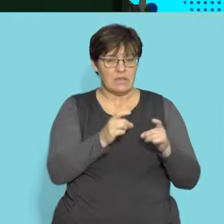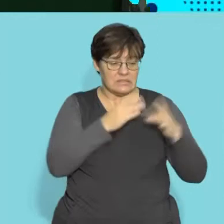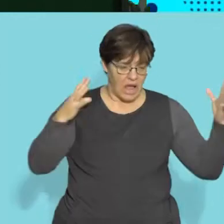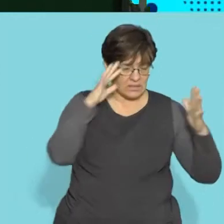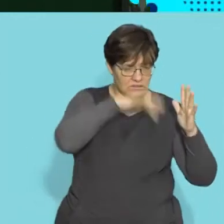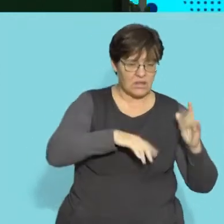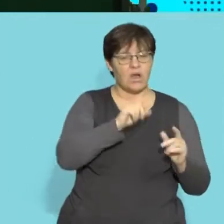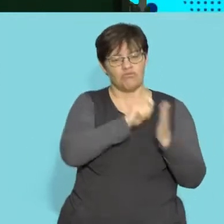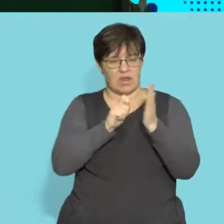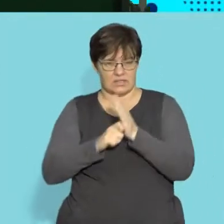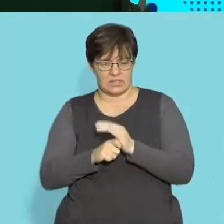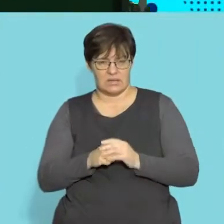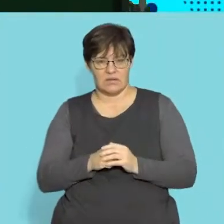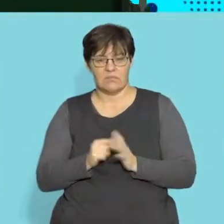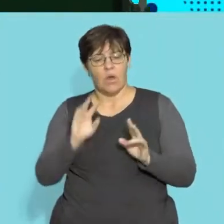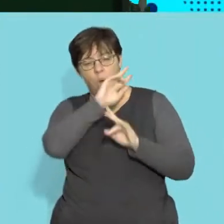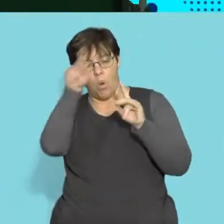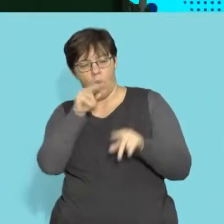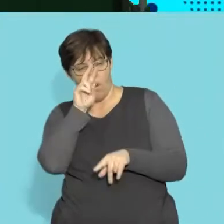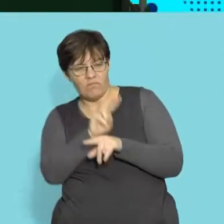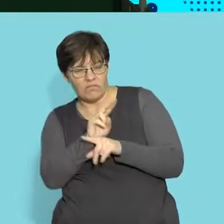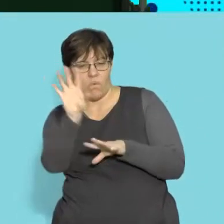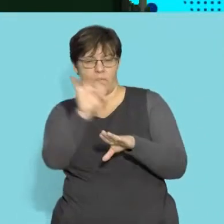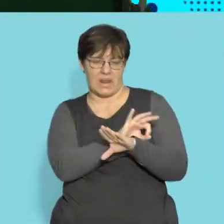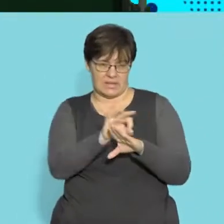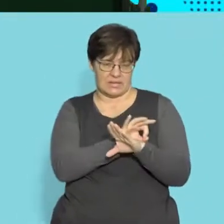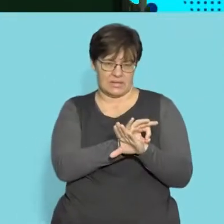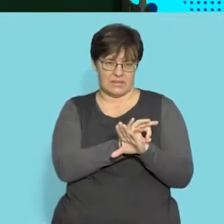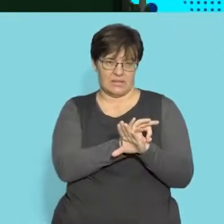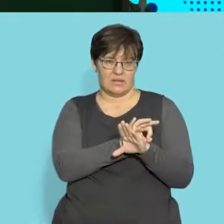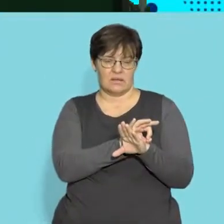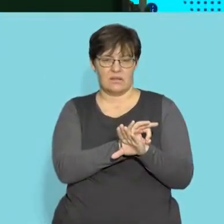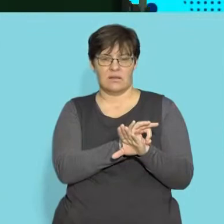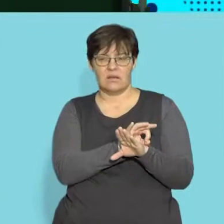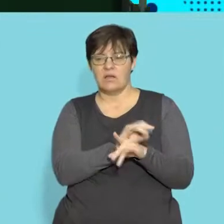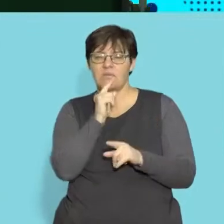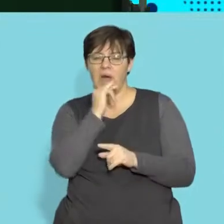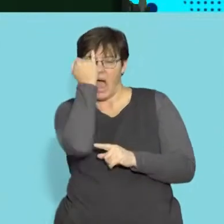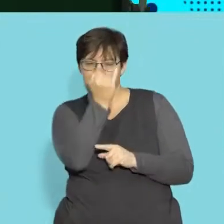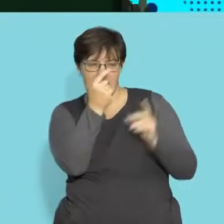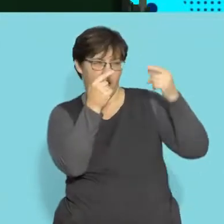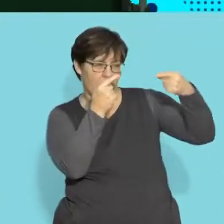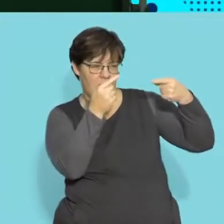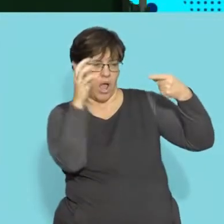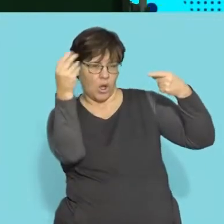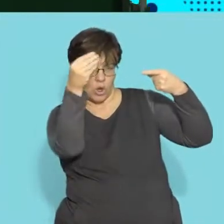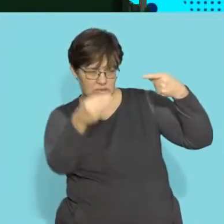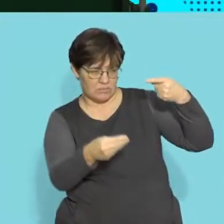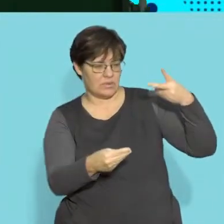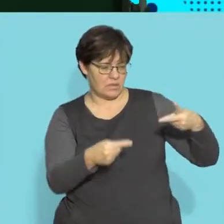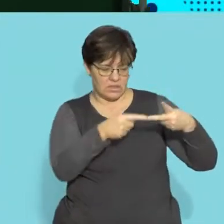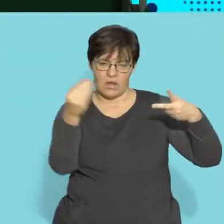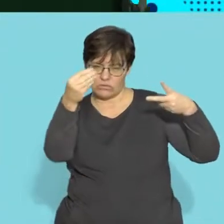your question. Let that be an overview of your planning. Put some ideas around each concept into